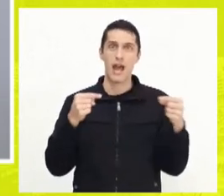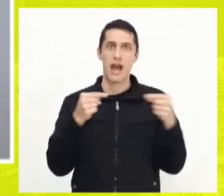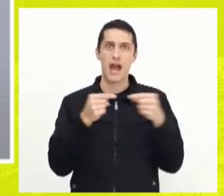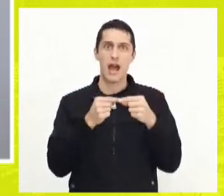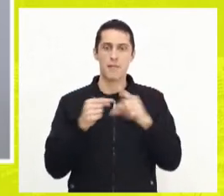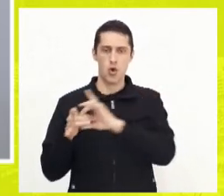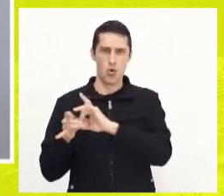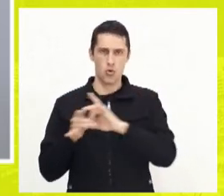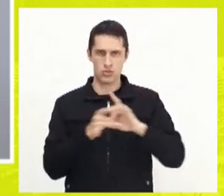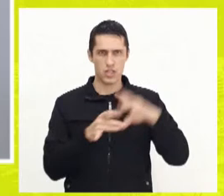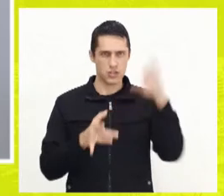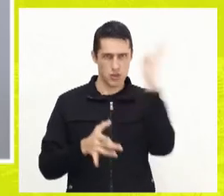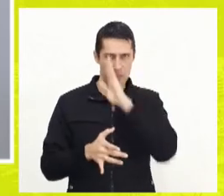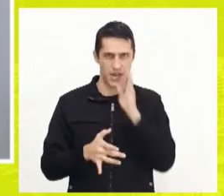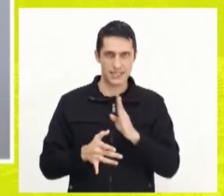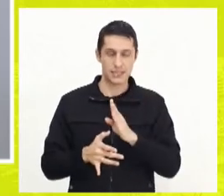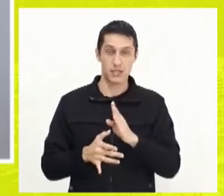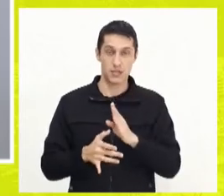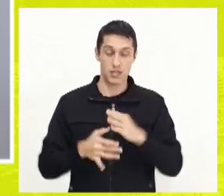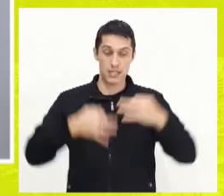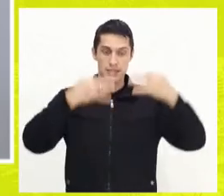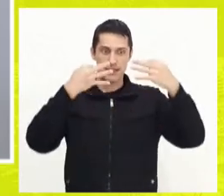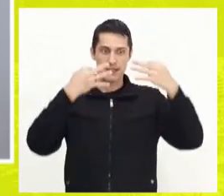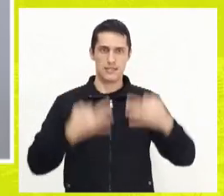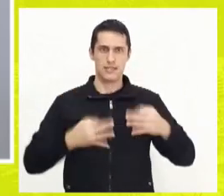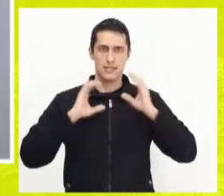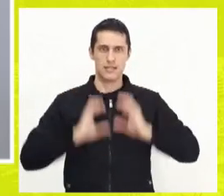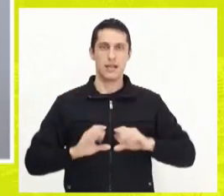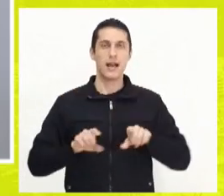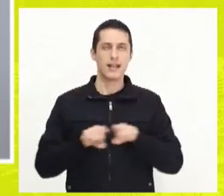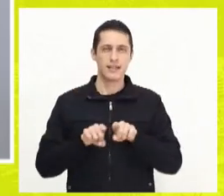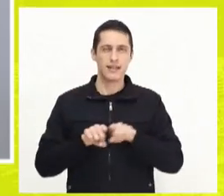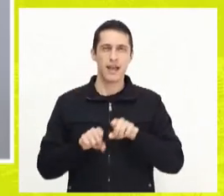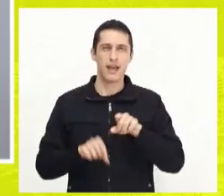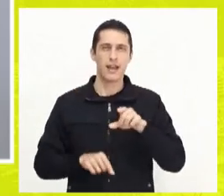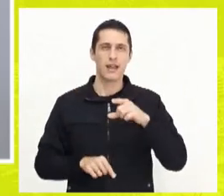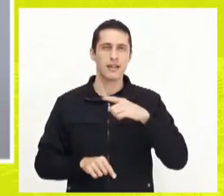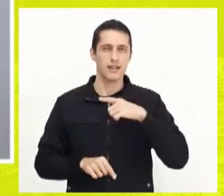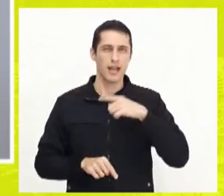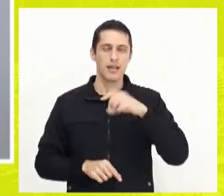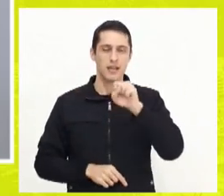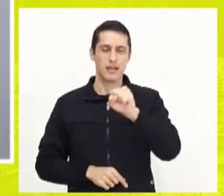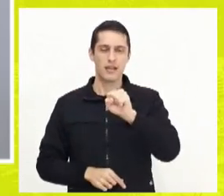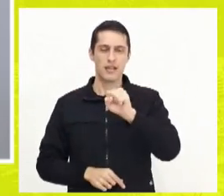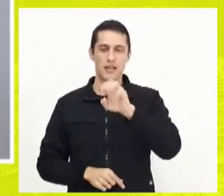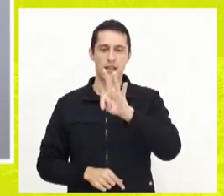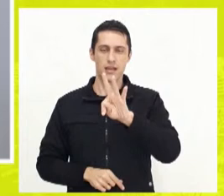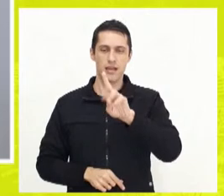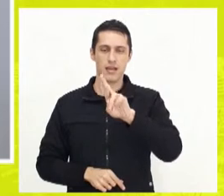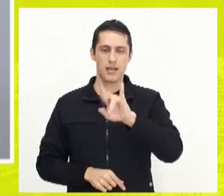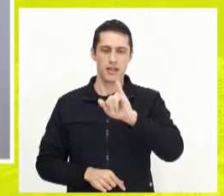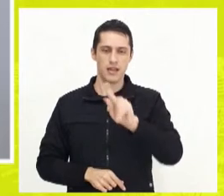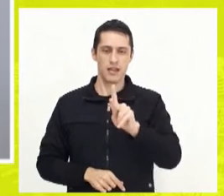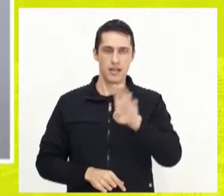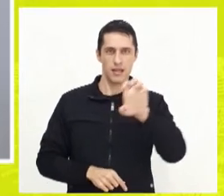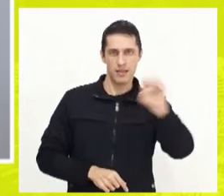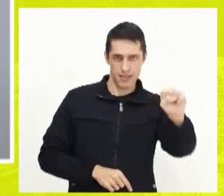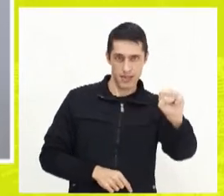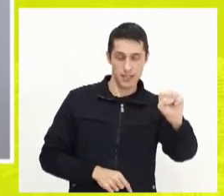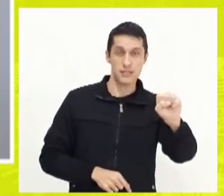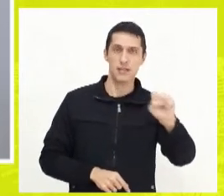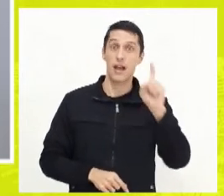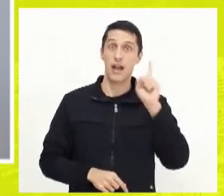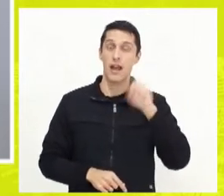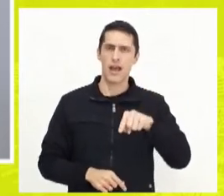from twitter it's a very clear policy they call strikes the punishment when people